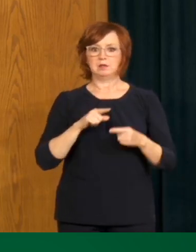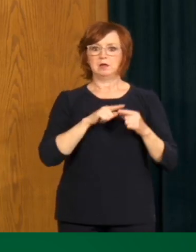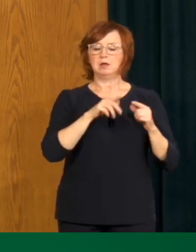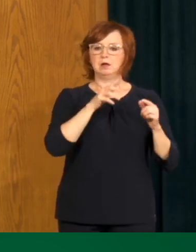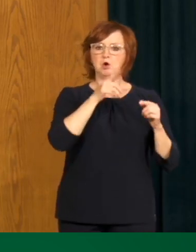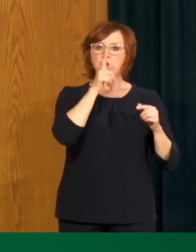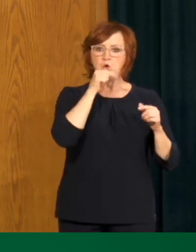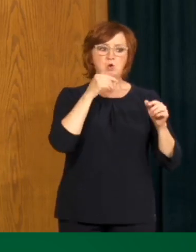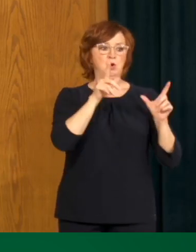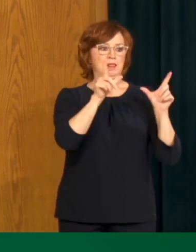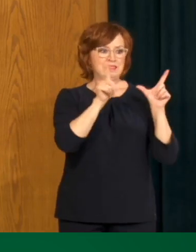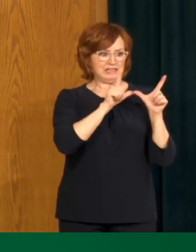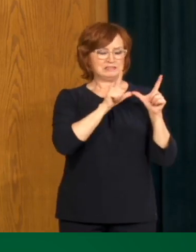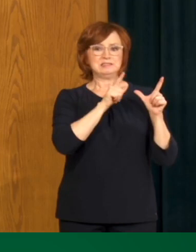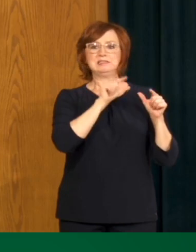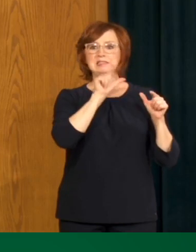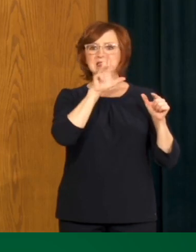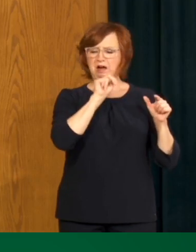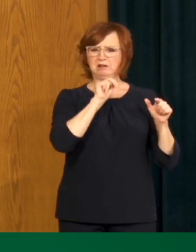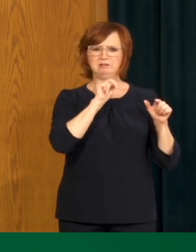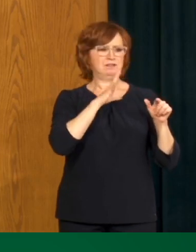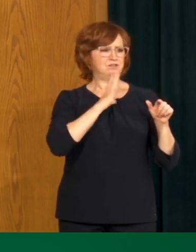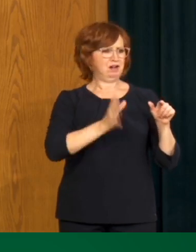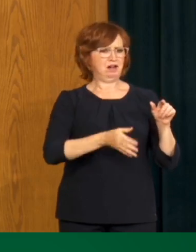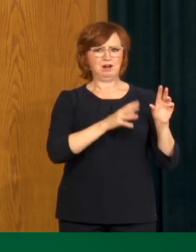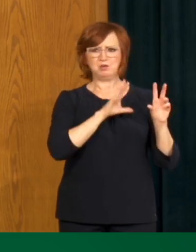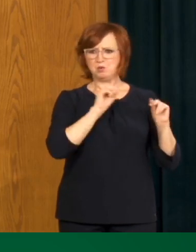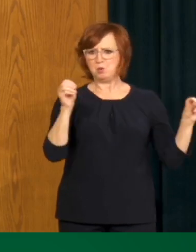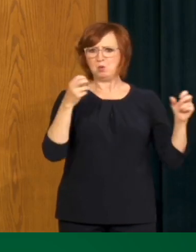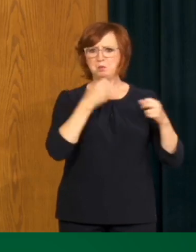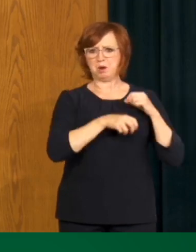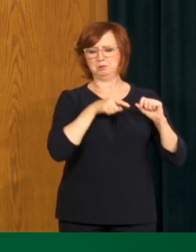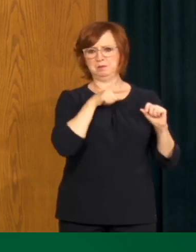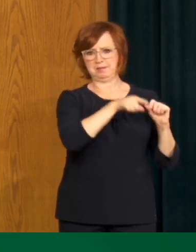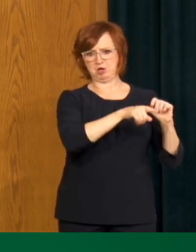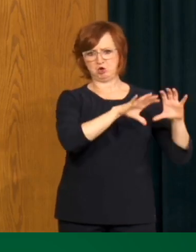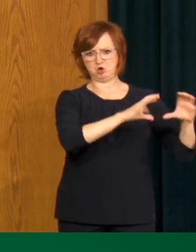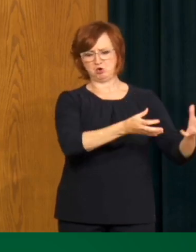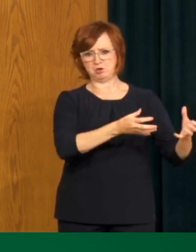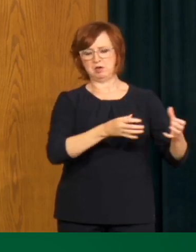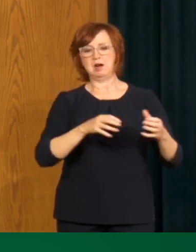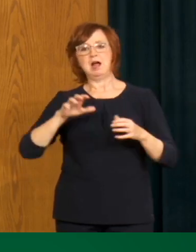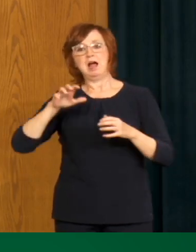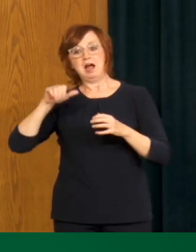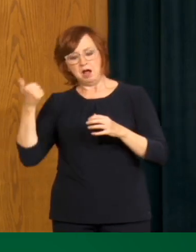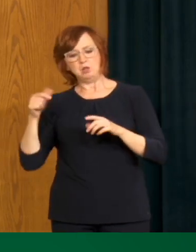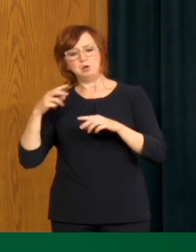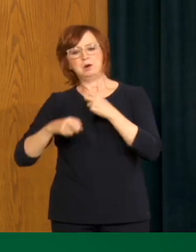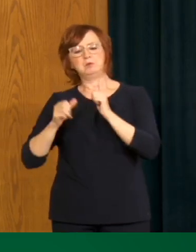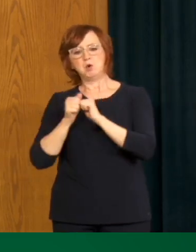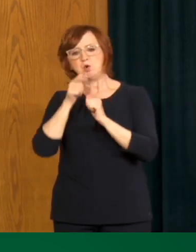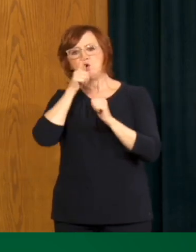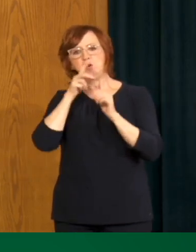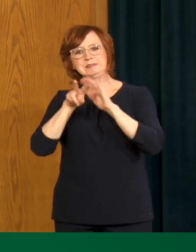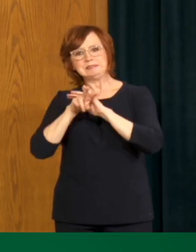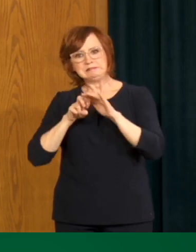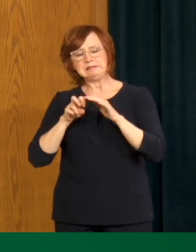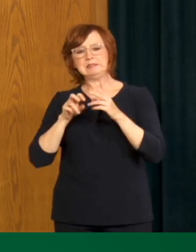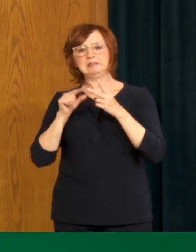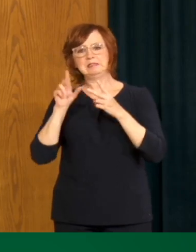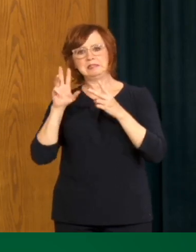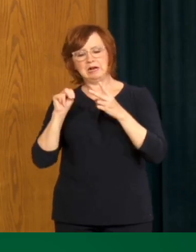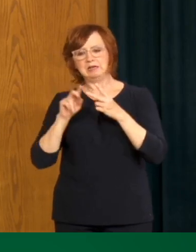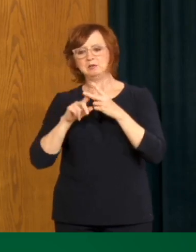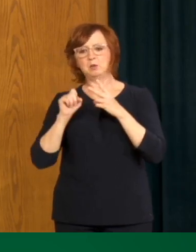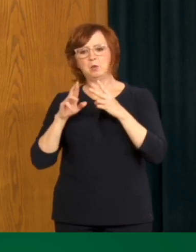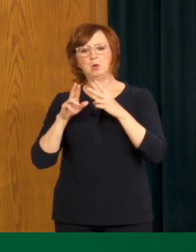would put forward quite likely a similar challenge across the nation. The analogy that I was going to use is if you have a problem with vehicles,